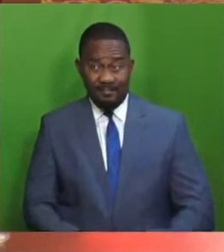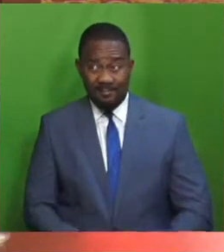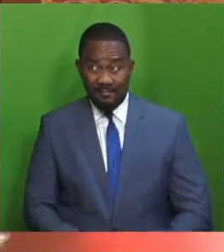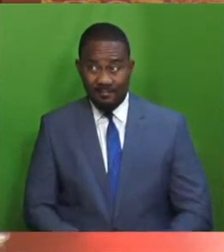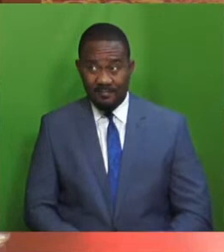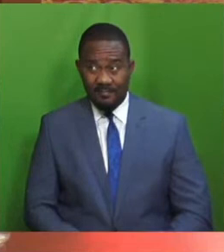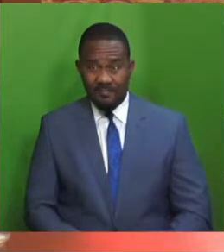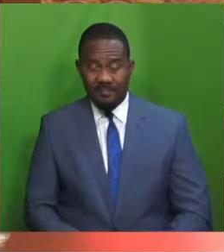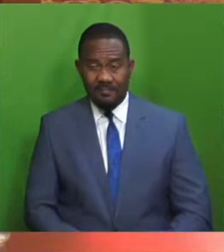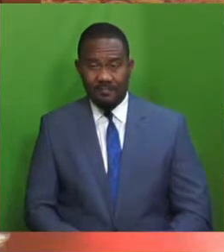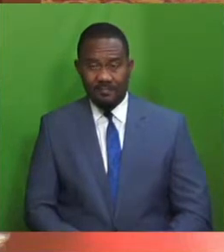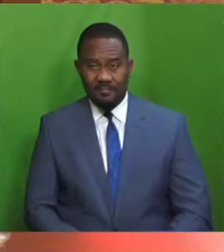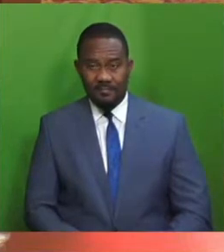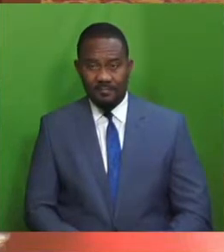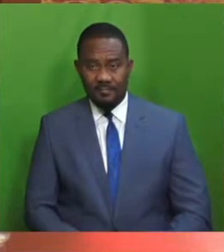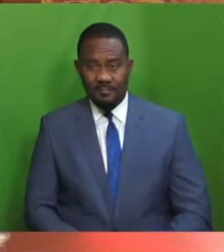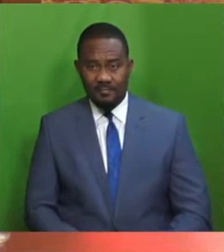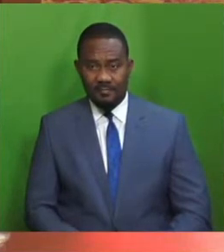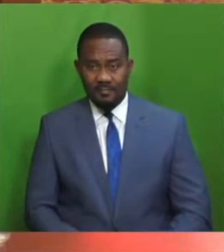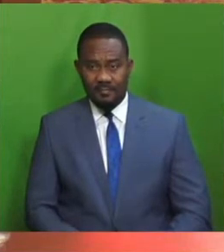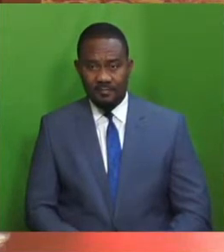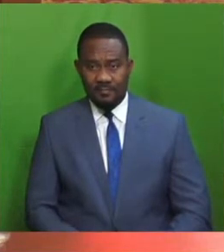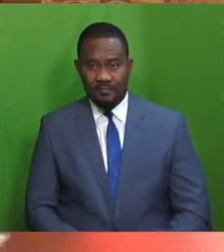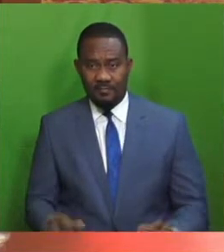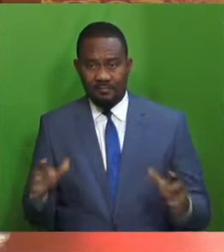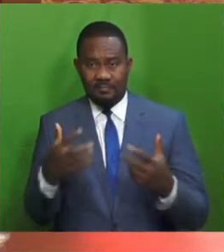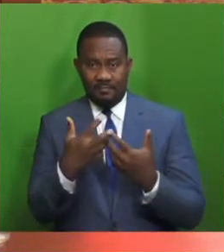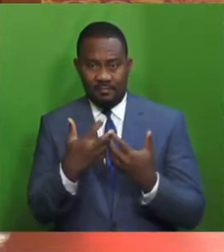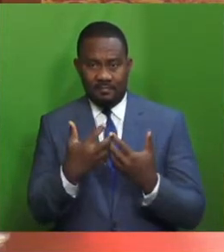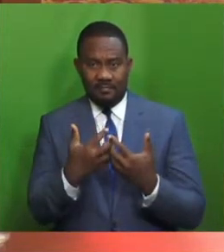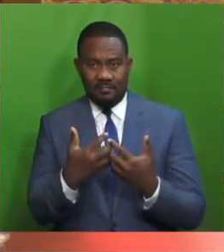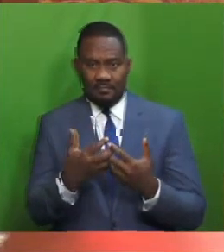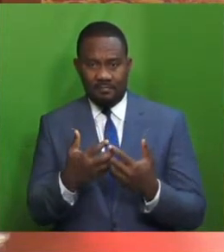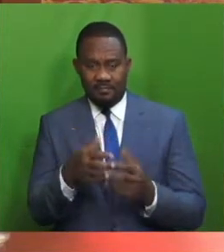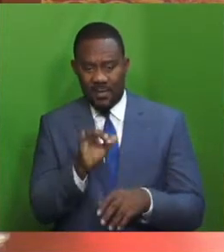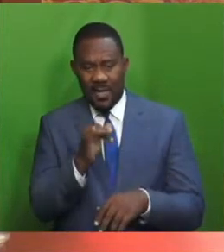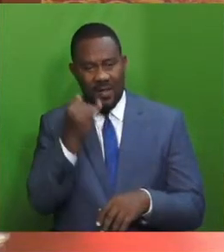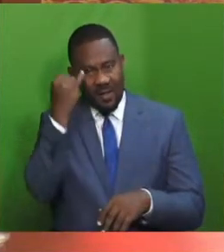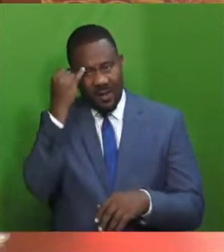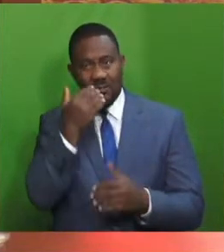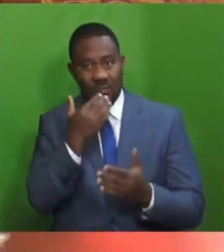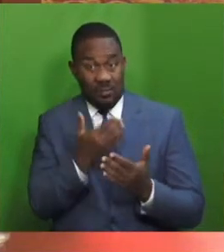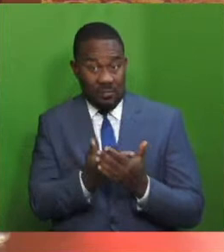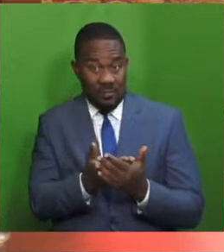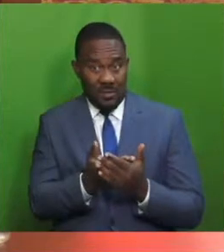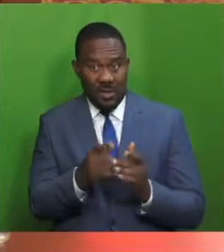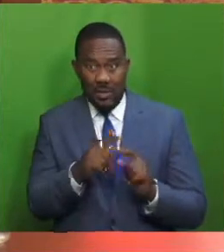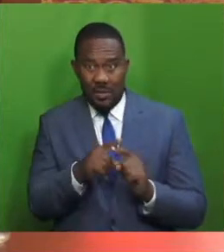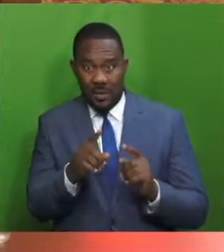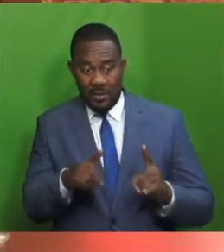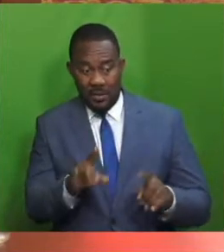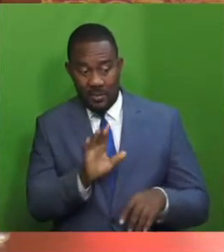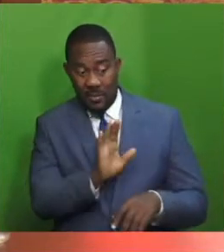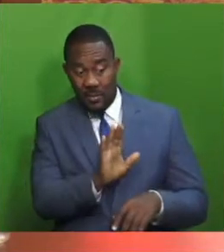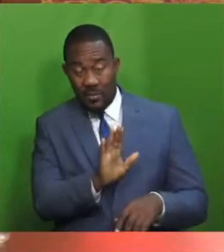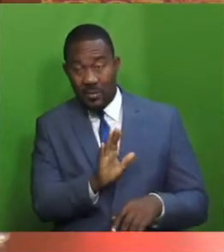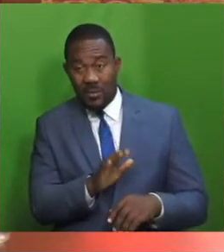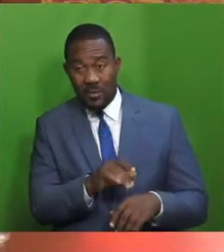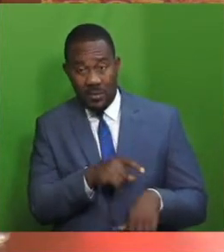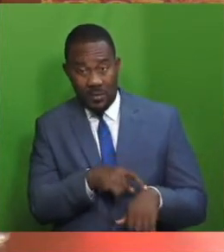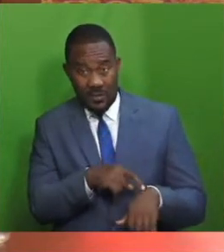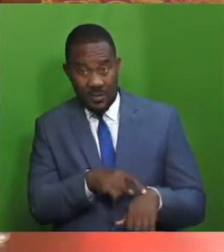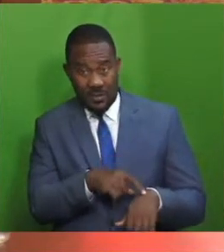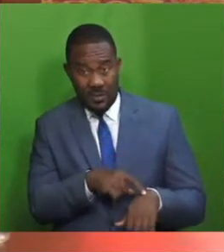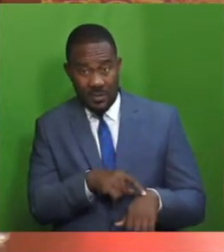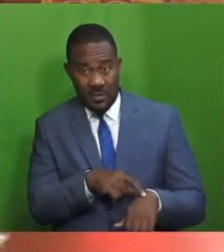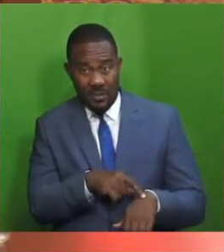minimum wage with inflation. I think that conceptually is good. But under your watch, minimum wage, did